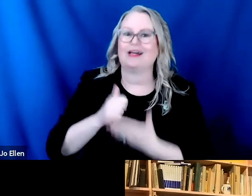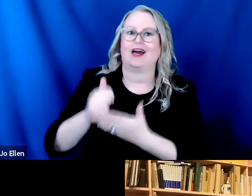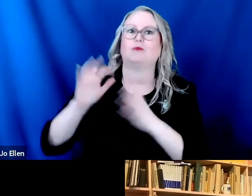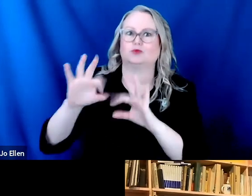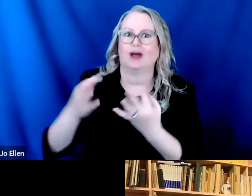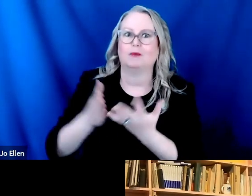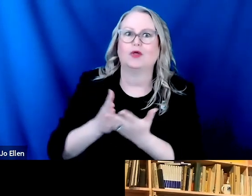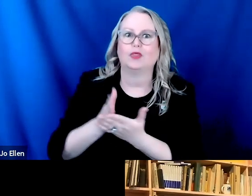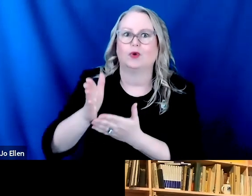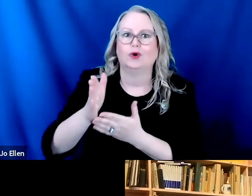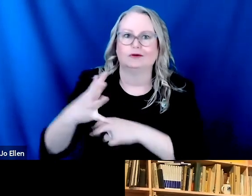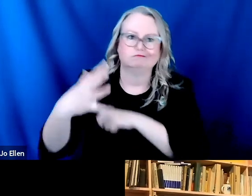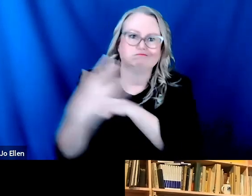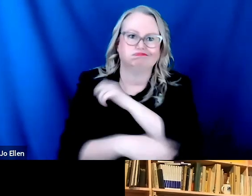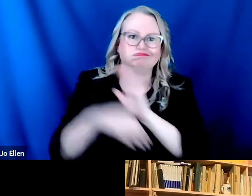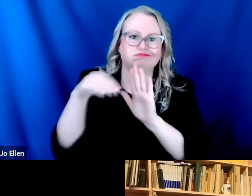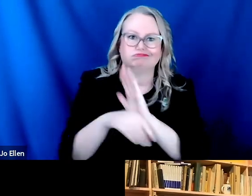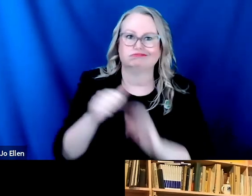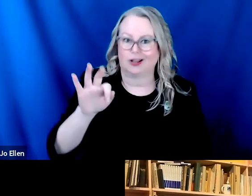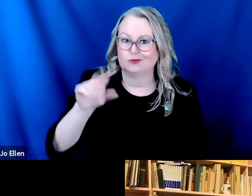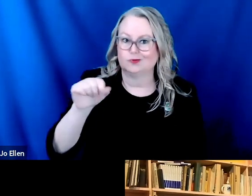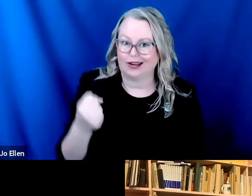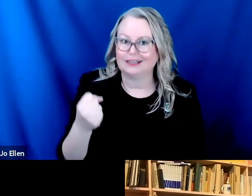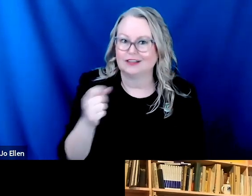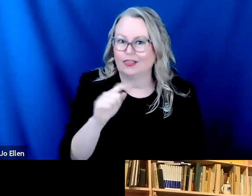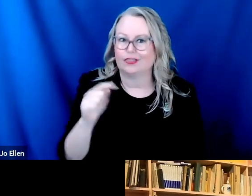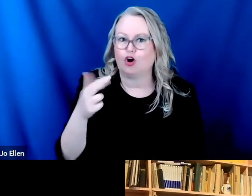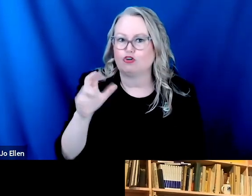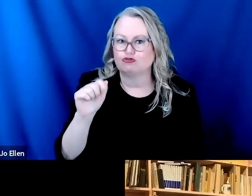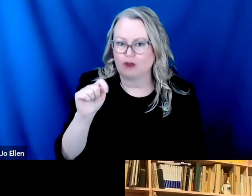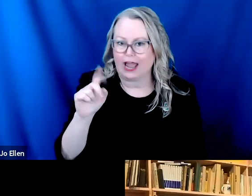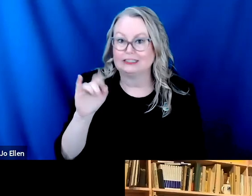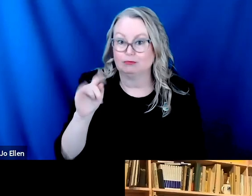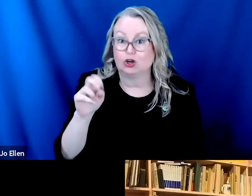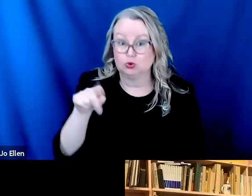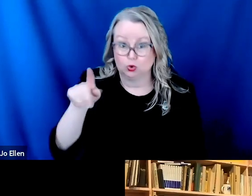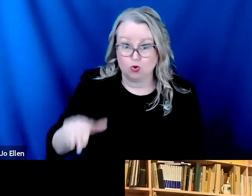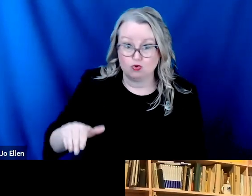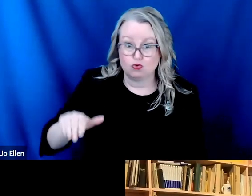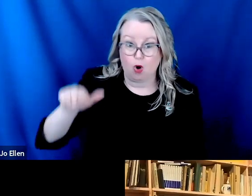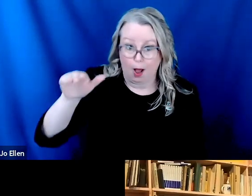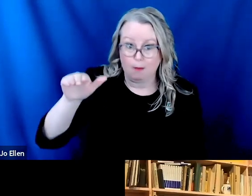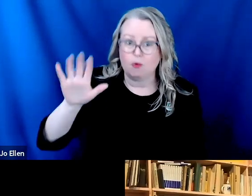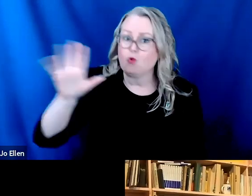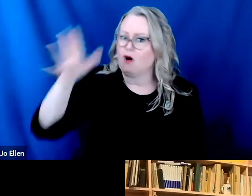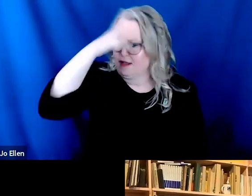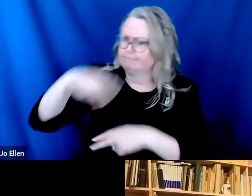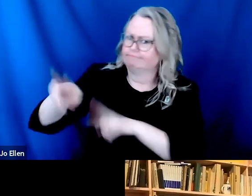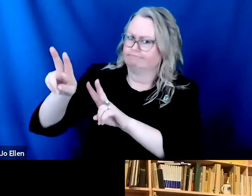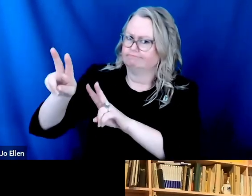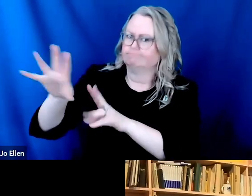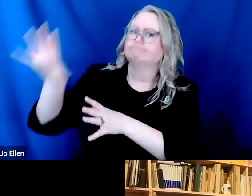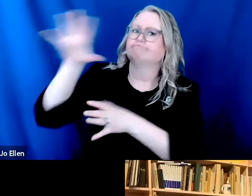followed. Growing up under these privileged circumstances, you internalized your father's values,